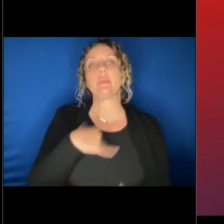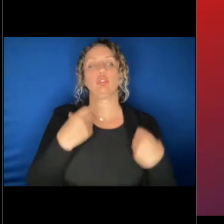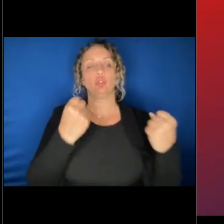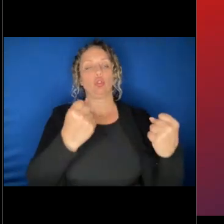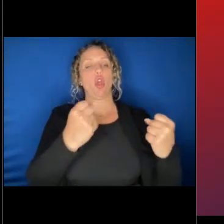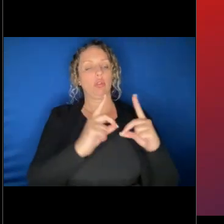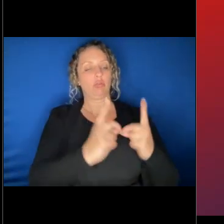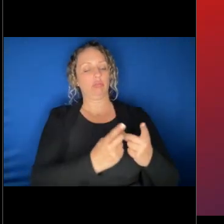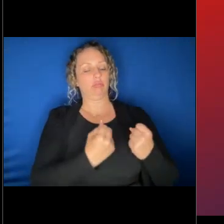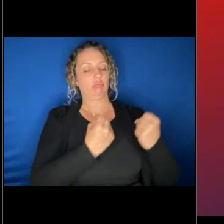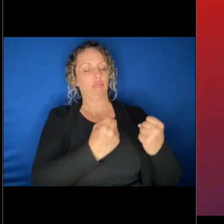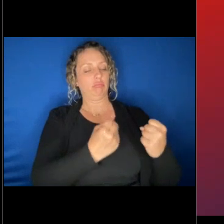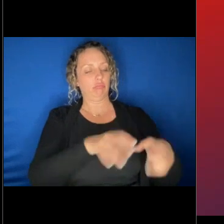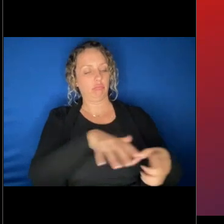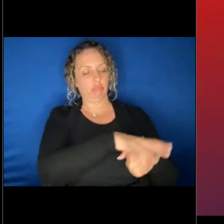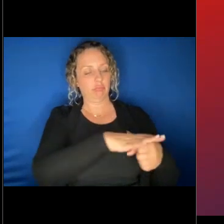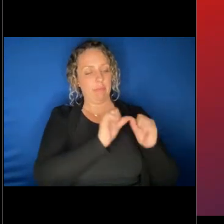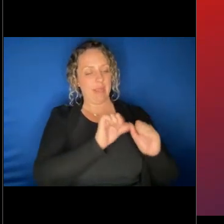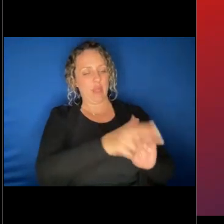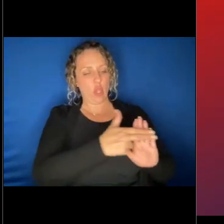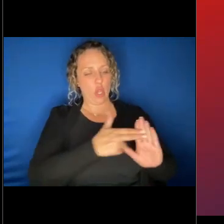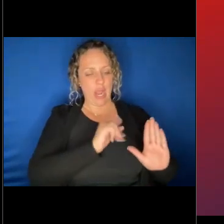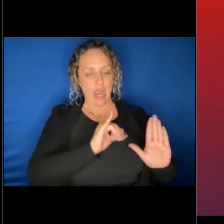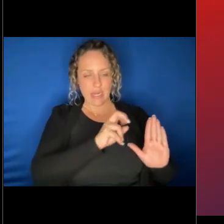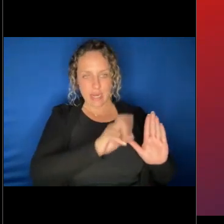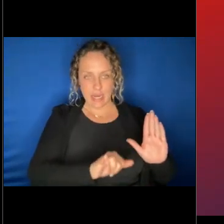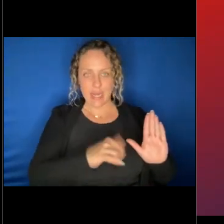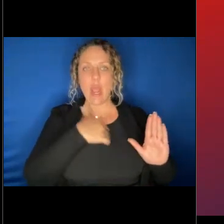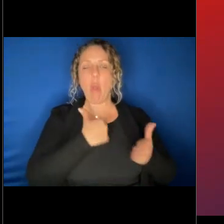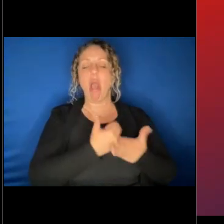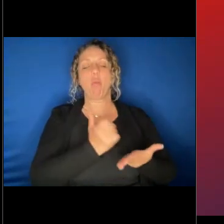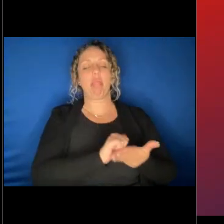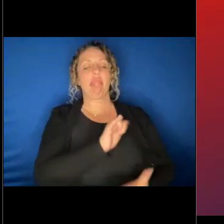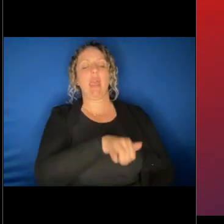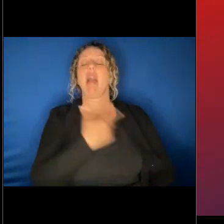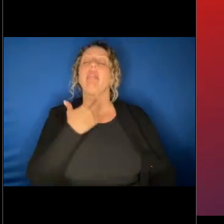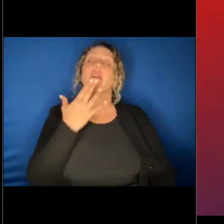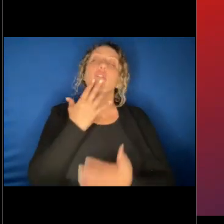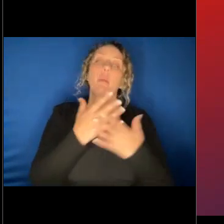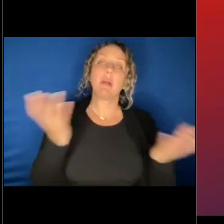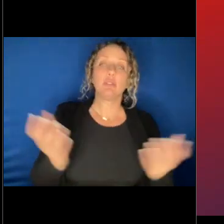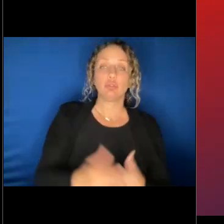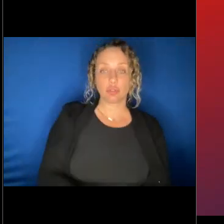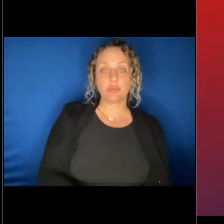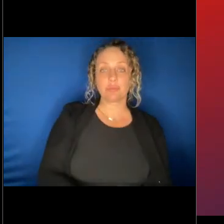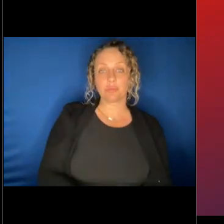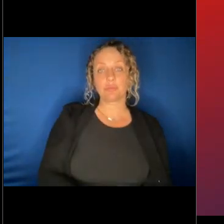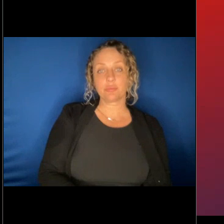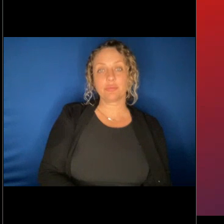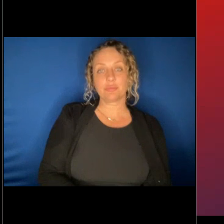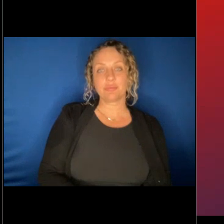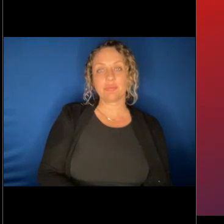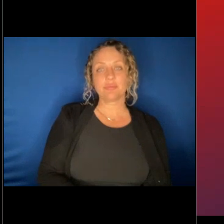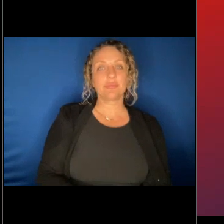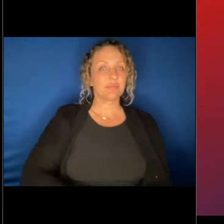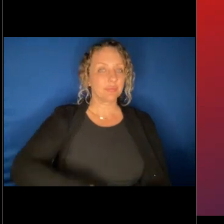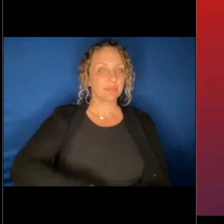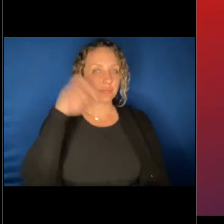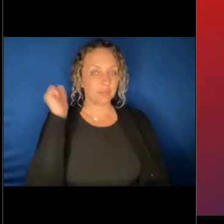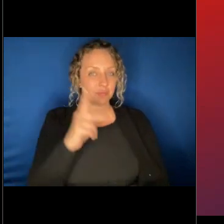proud and maintaining their identity, and this will help with that. And thank you very much. All right.